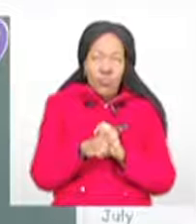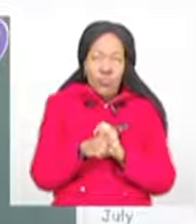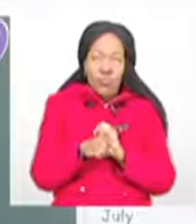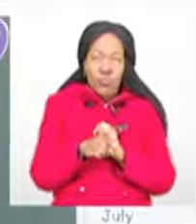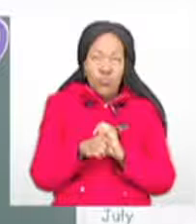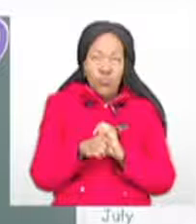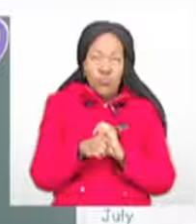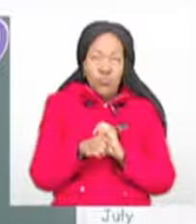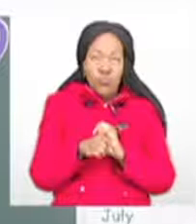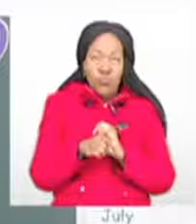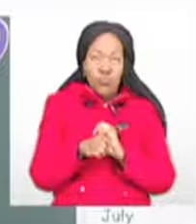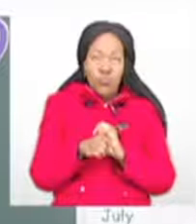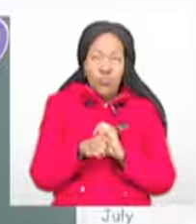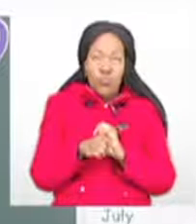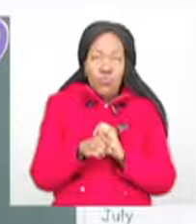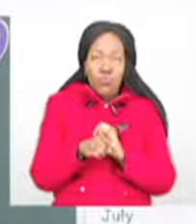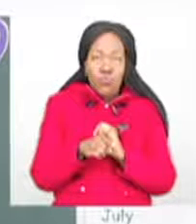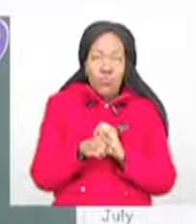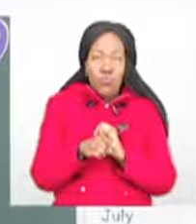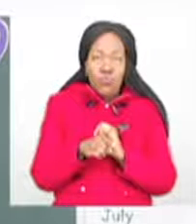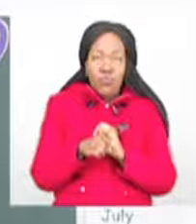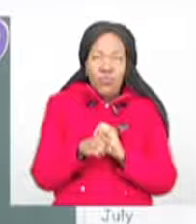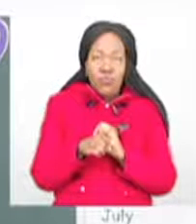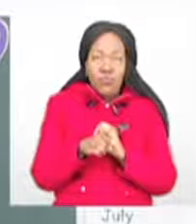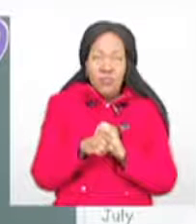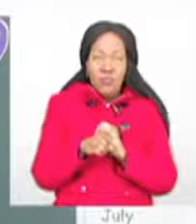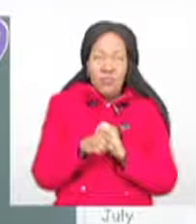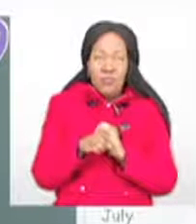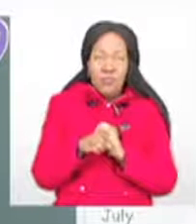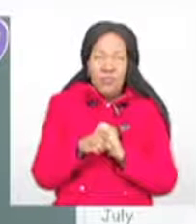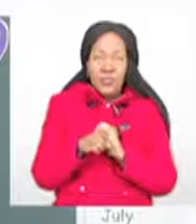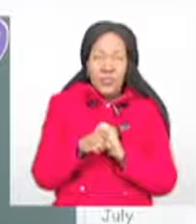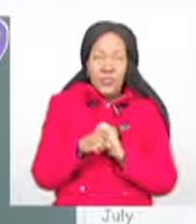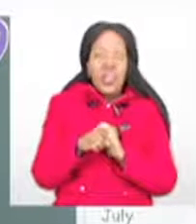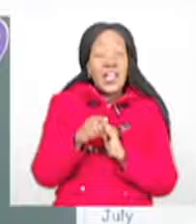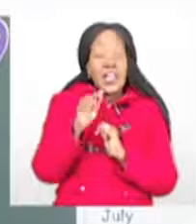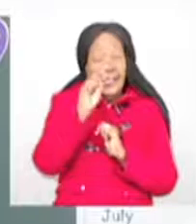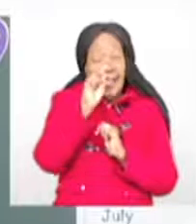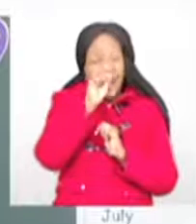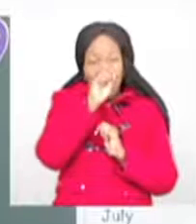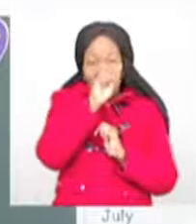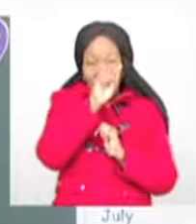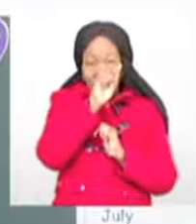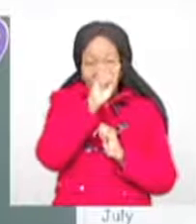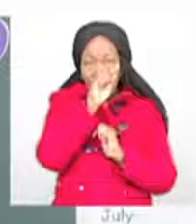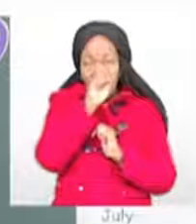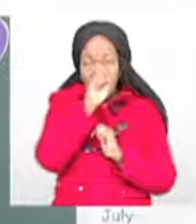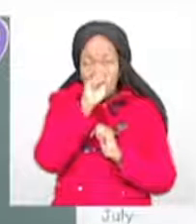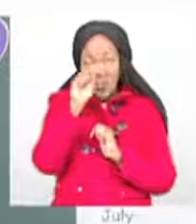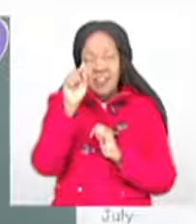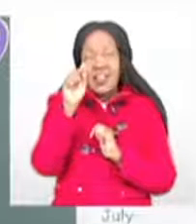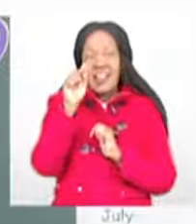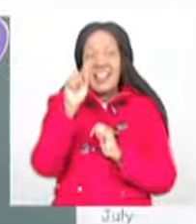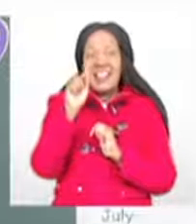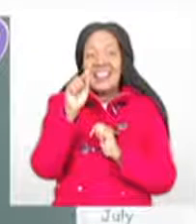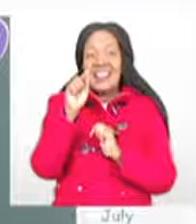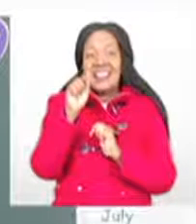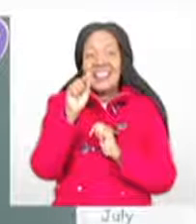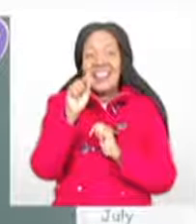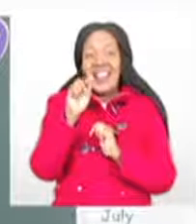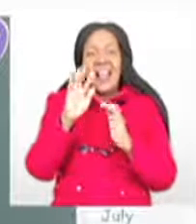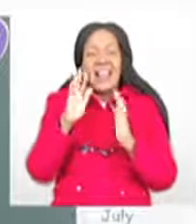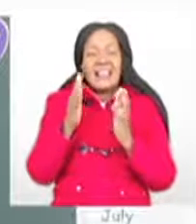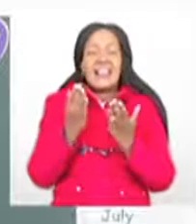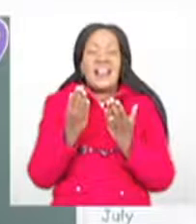down letter F's body and put a line in the middle. That's how